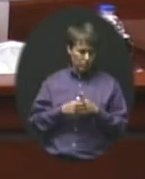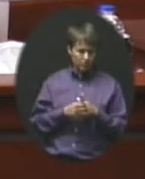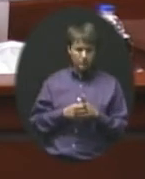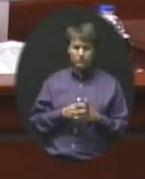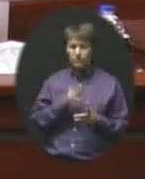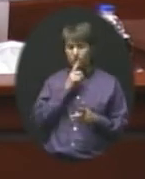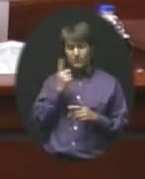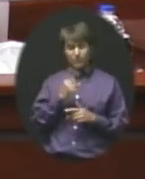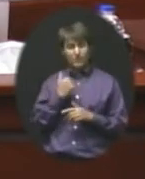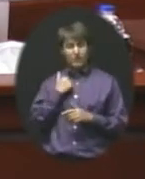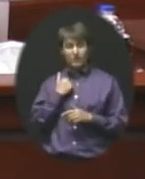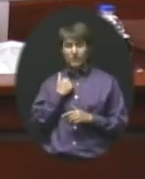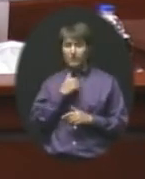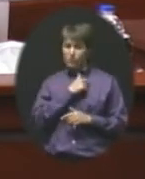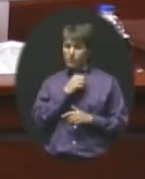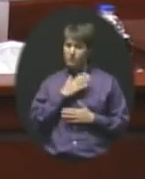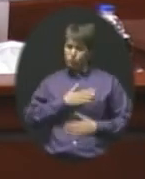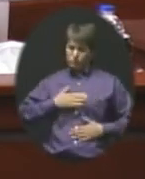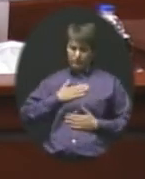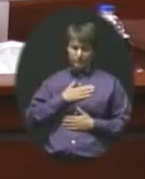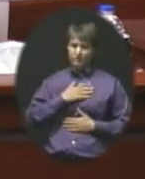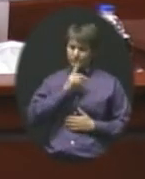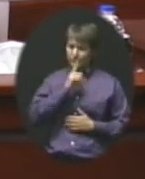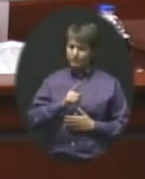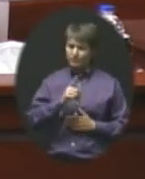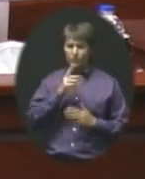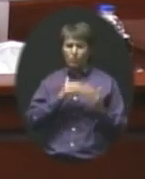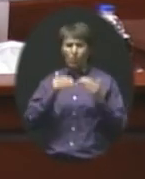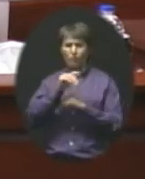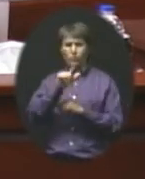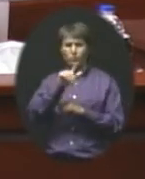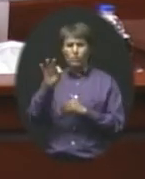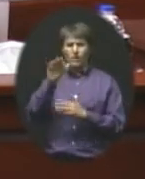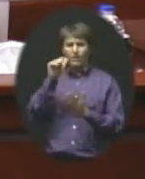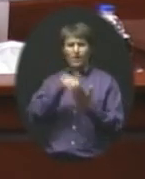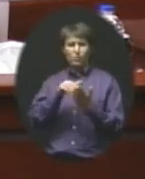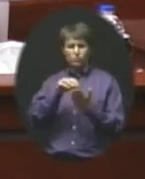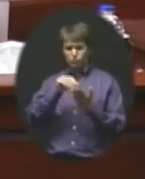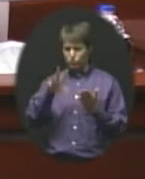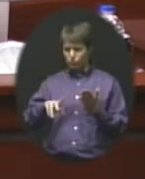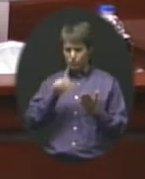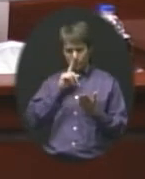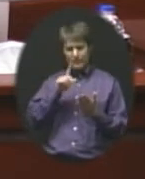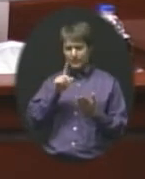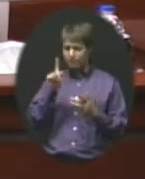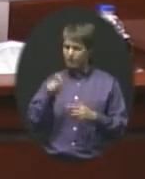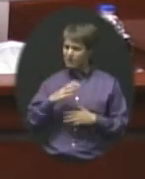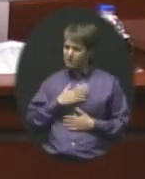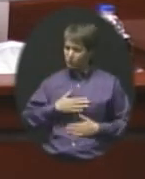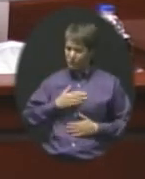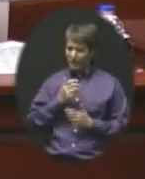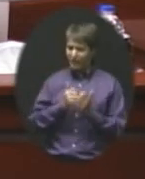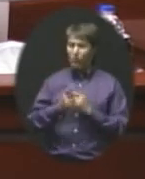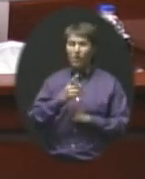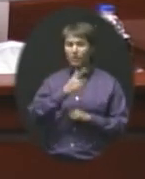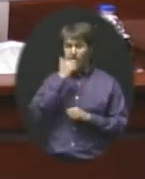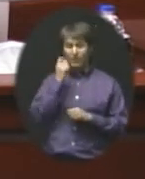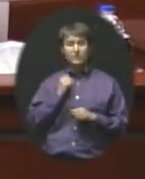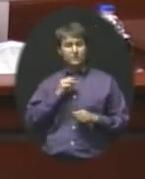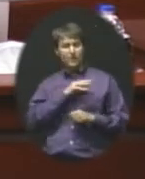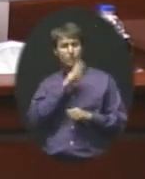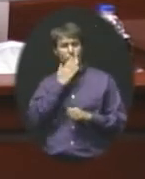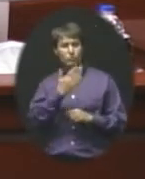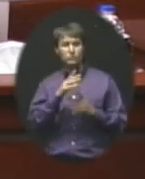something that we do not take for granted. With over 29,000 students, you can't do that. But again, because of staff, we really have a good